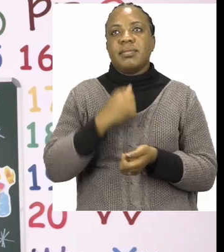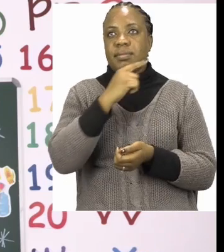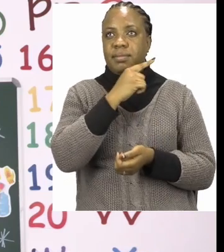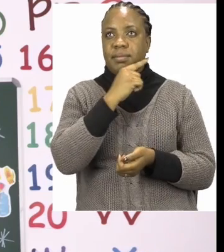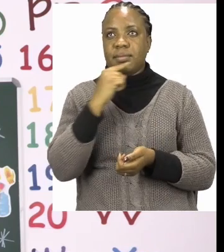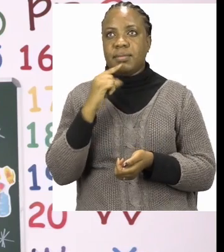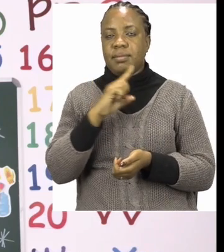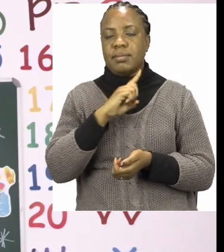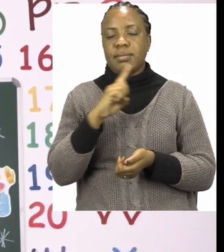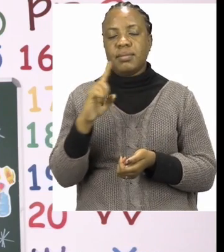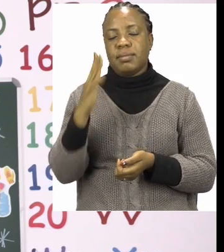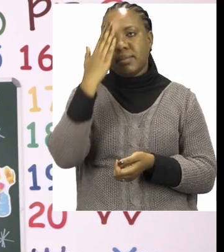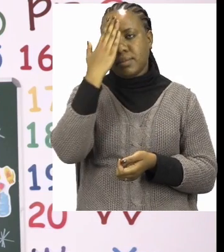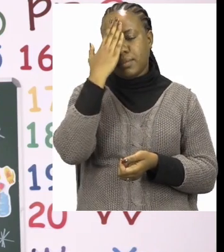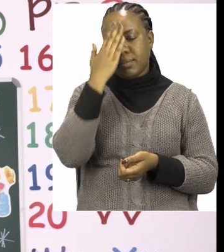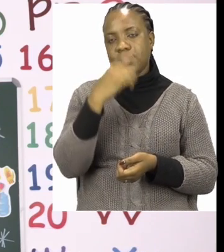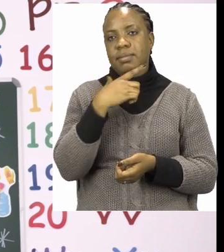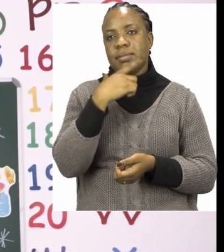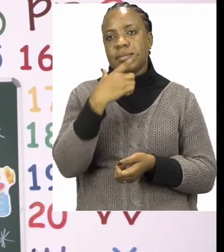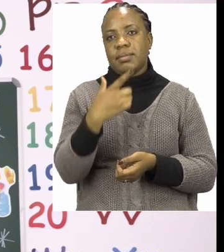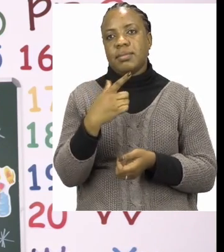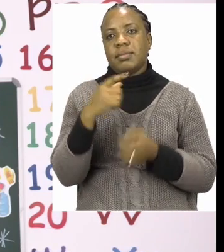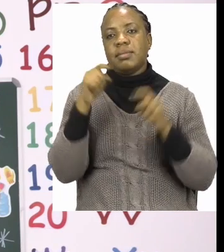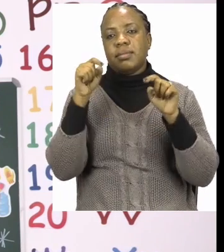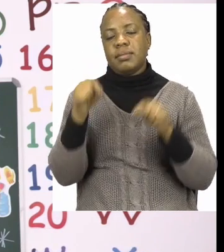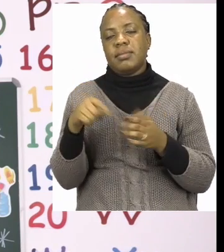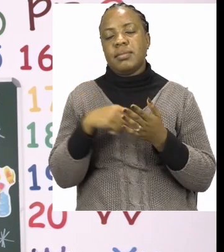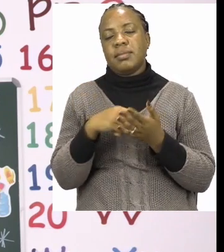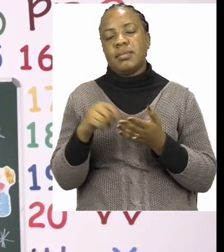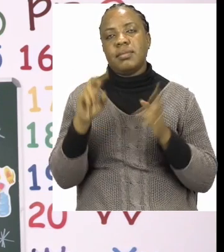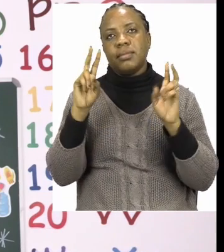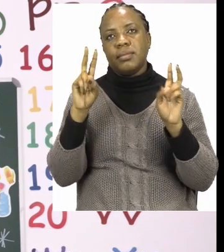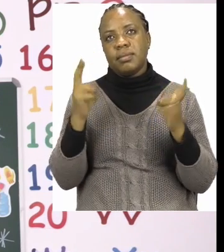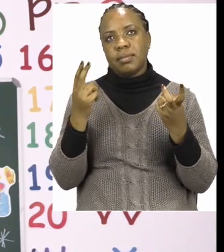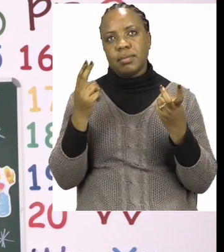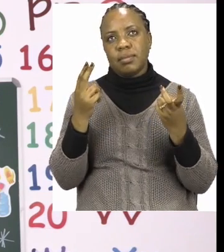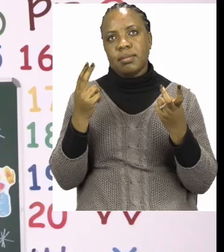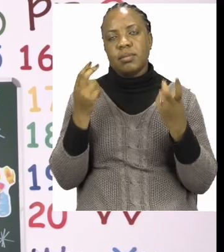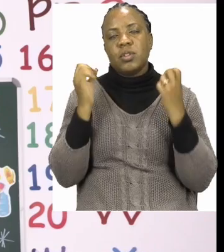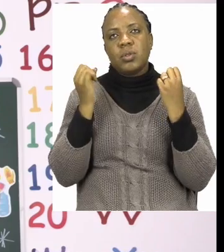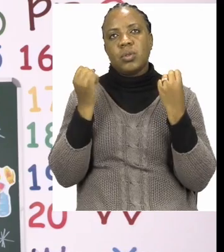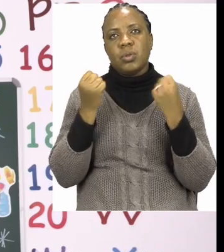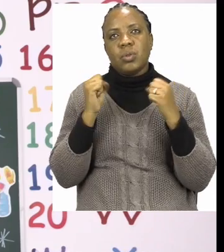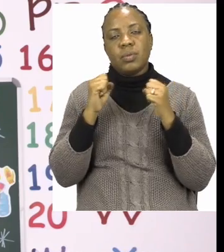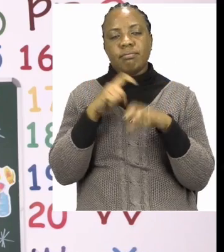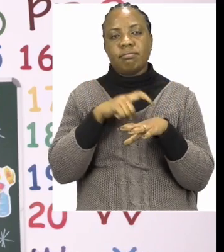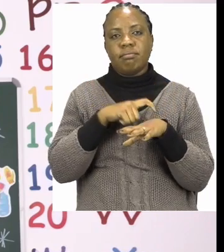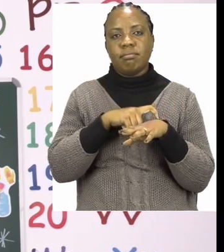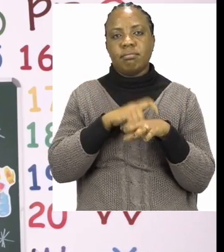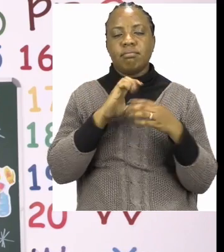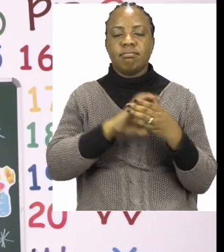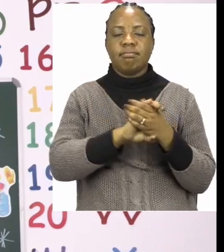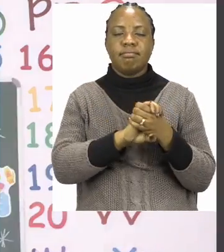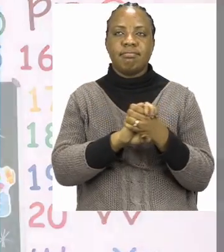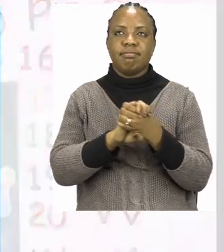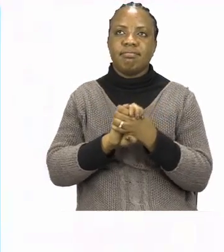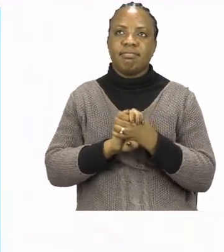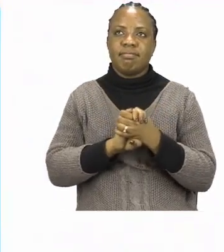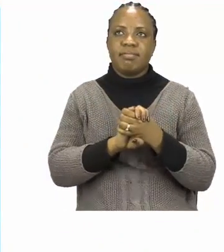so much for joining me today. Our theme this week is winter